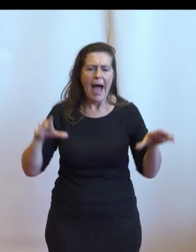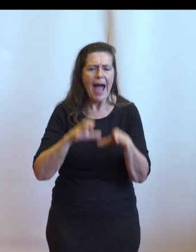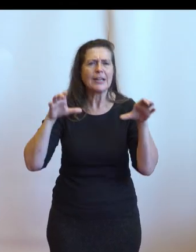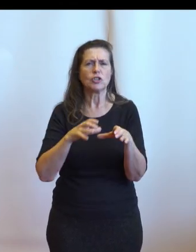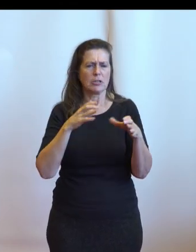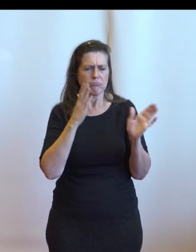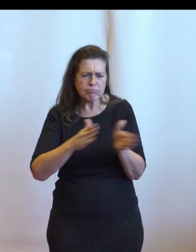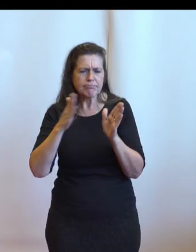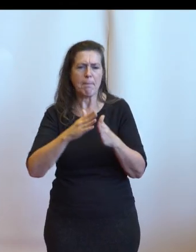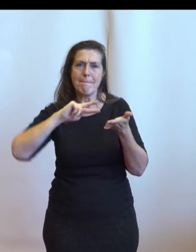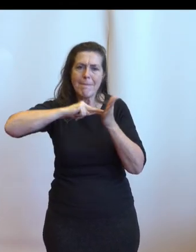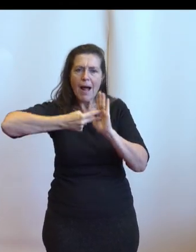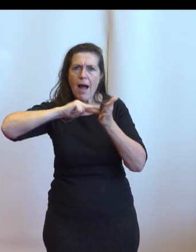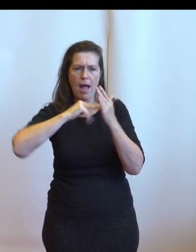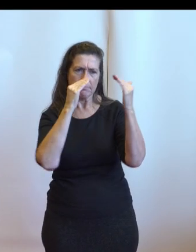topics identified.